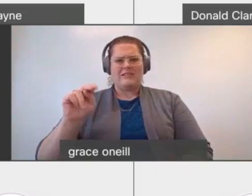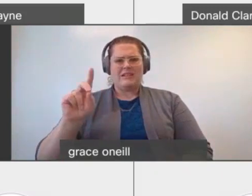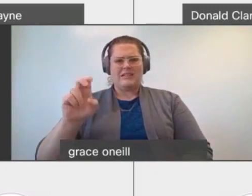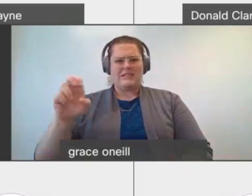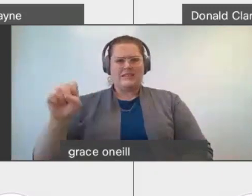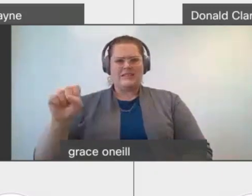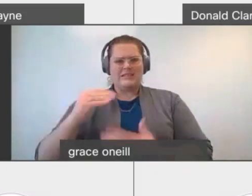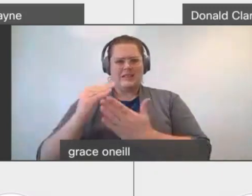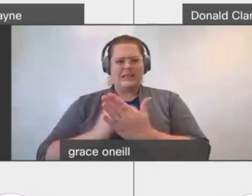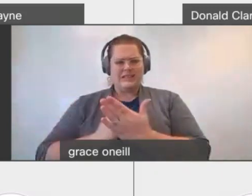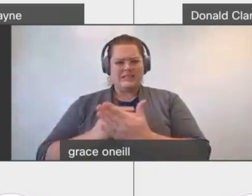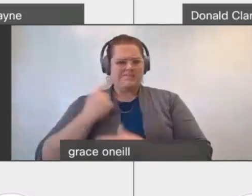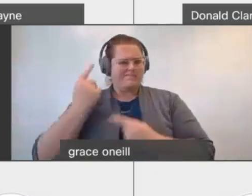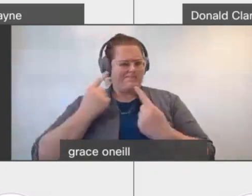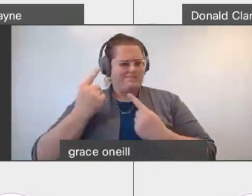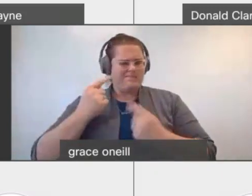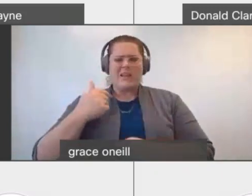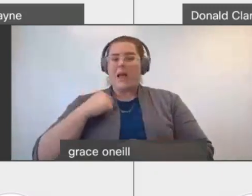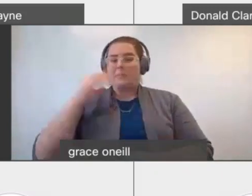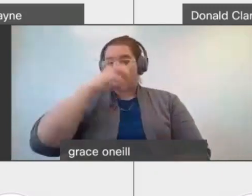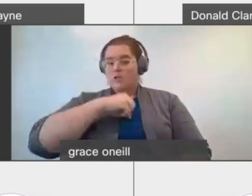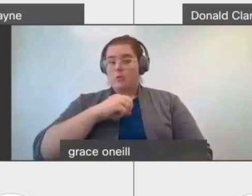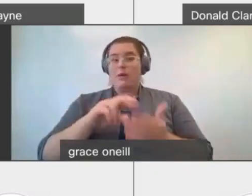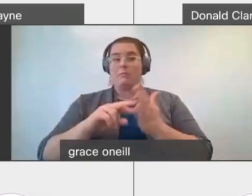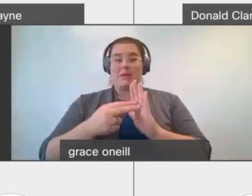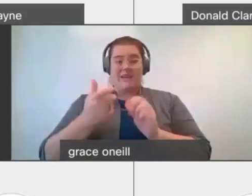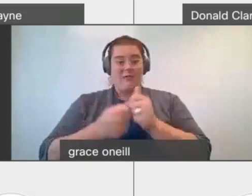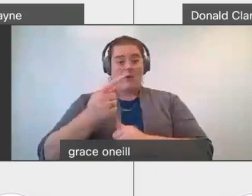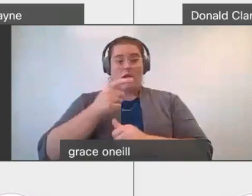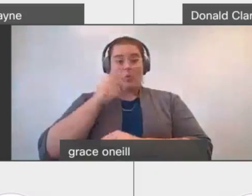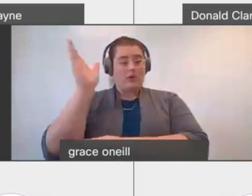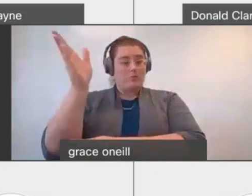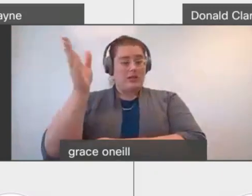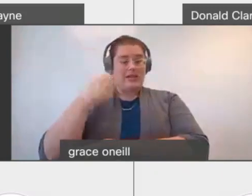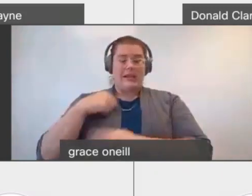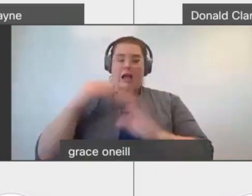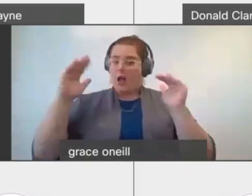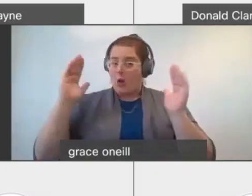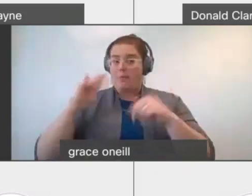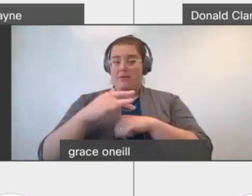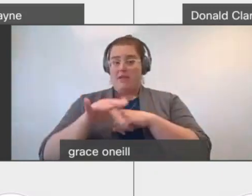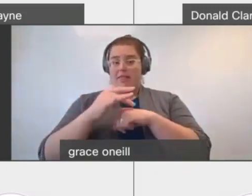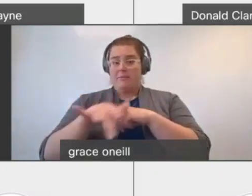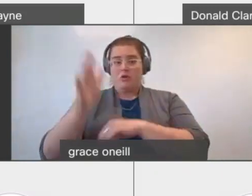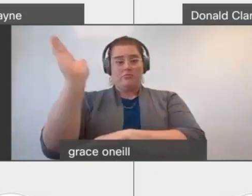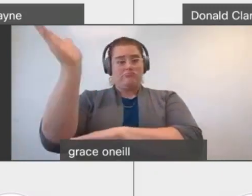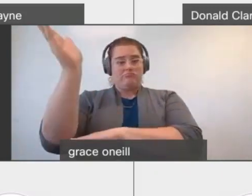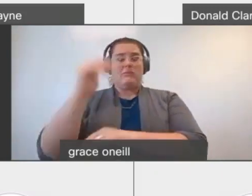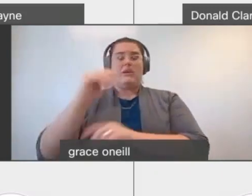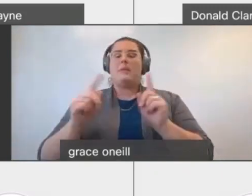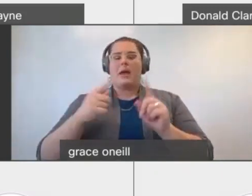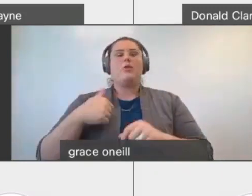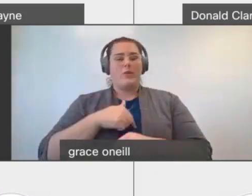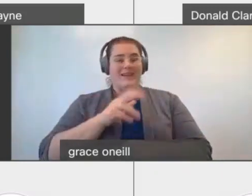So I assume, Kirk, that everyone who we hope is presenting is available. But just to let people know, we did receive word